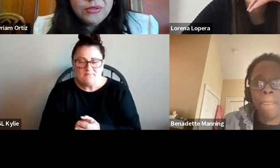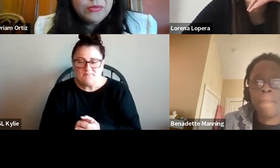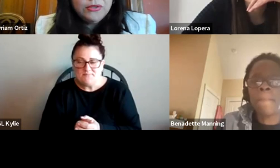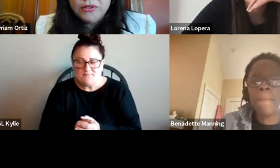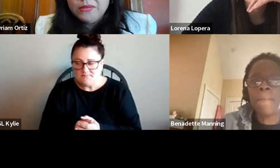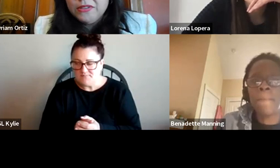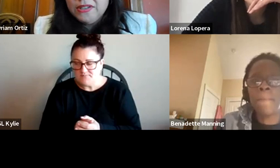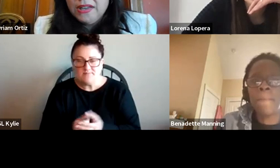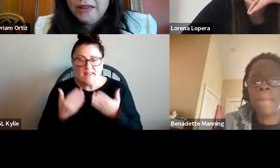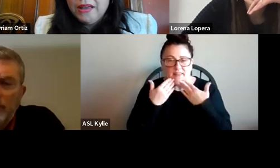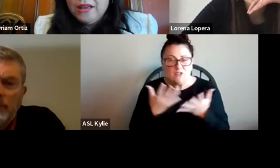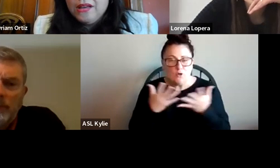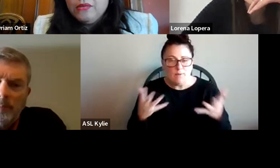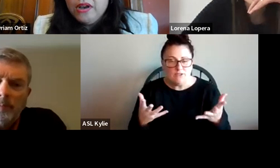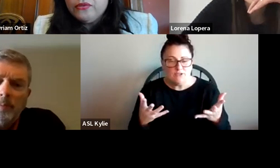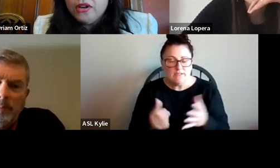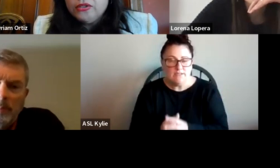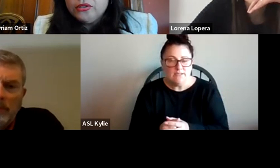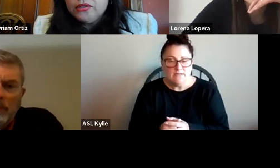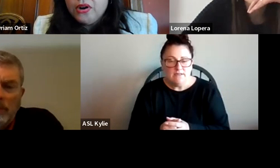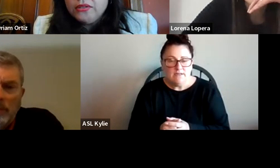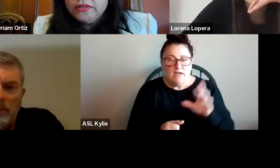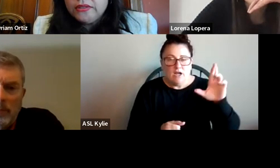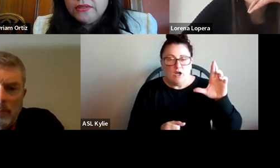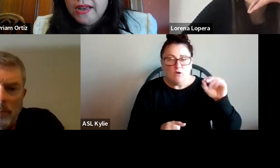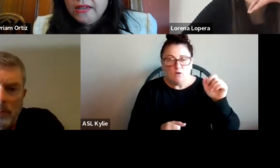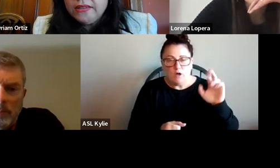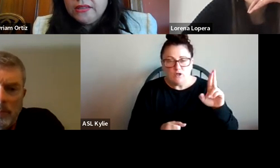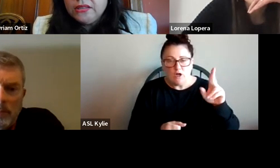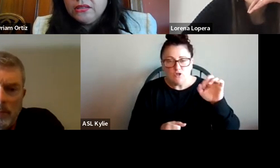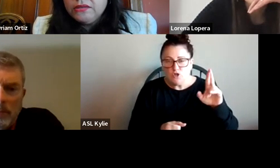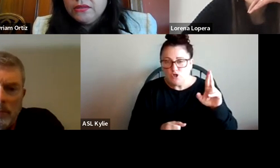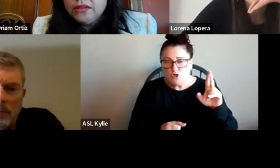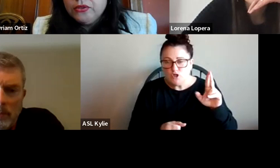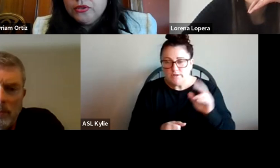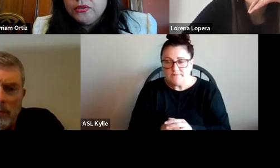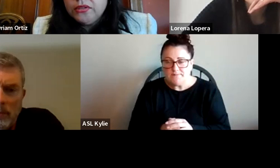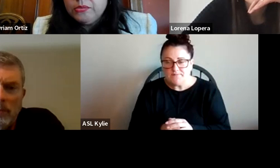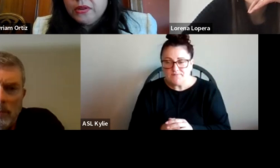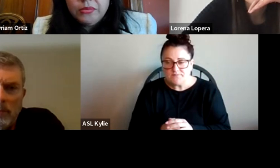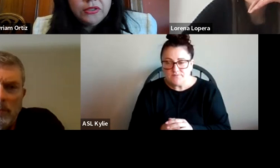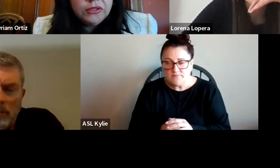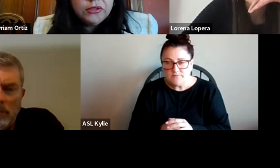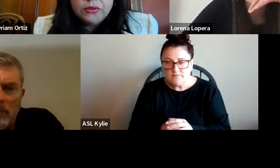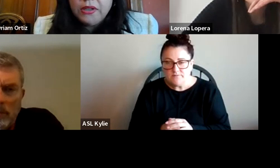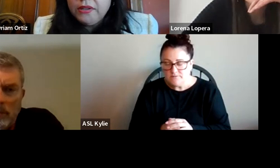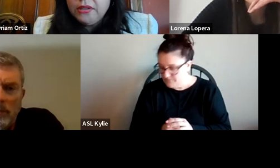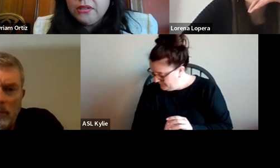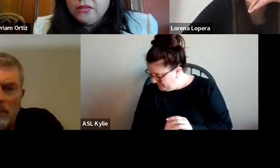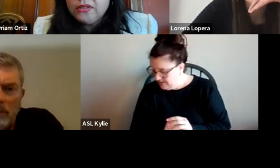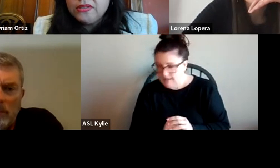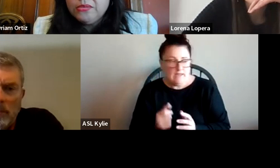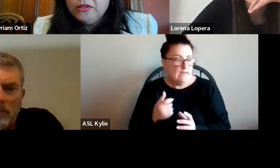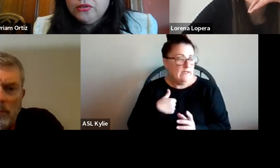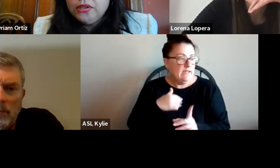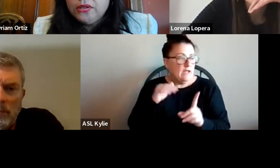Thank you so much for coming today. We have Roger Osser next. After you see the prompt on your screen